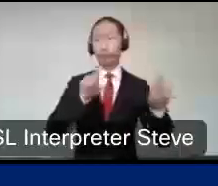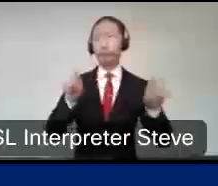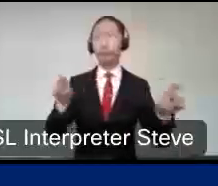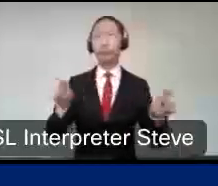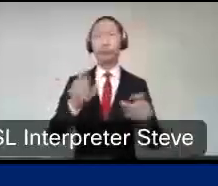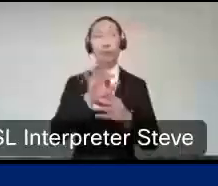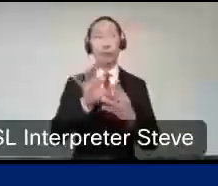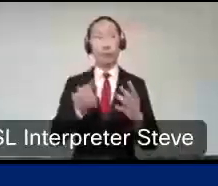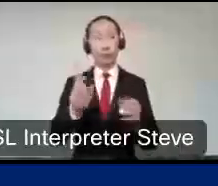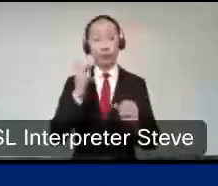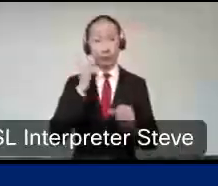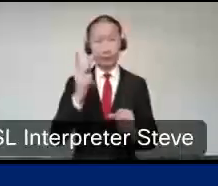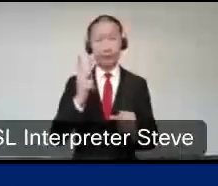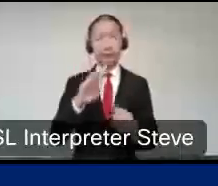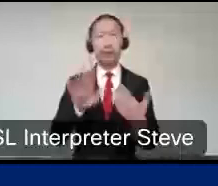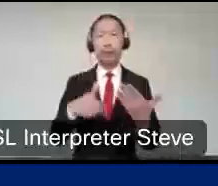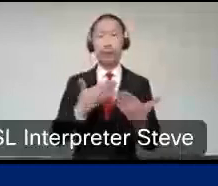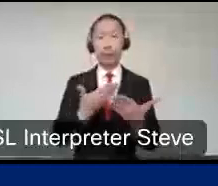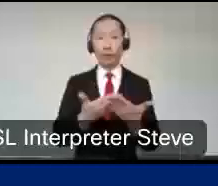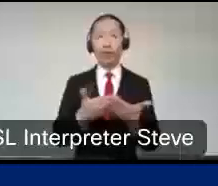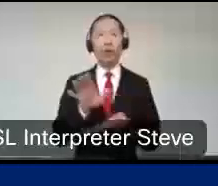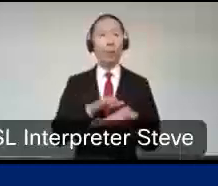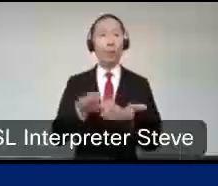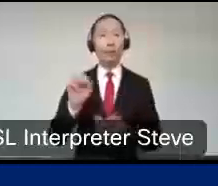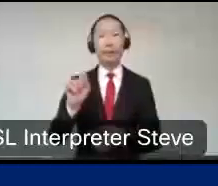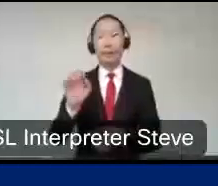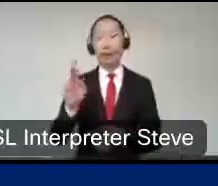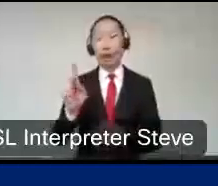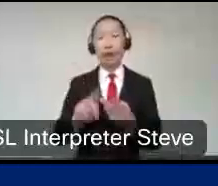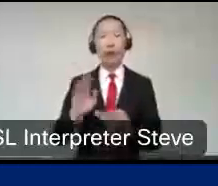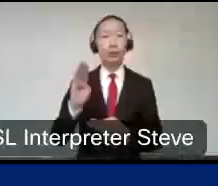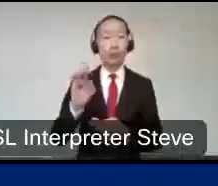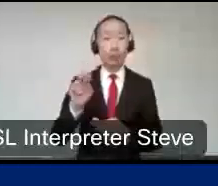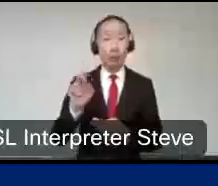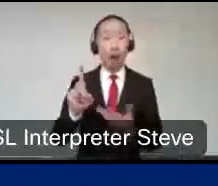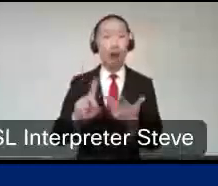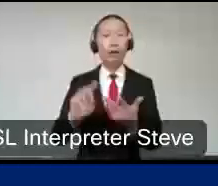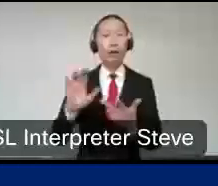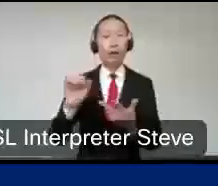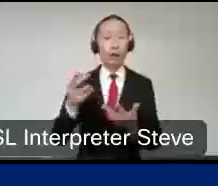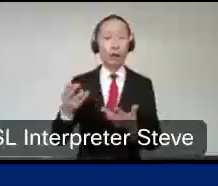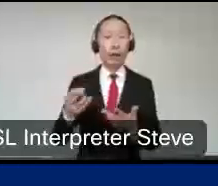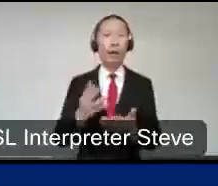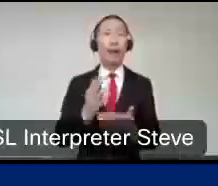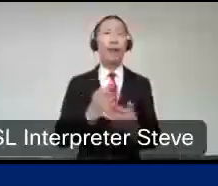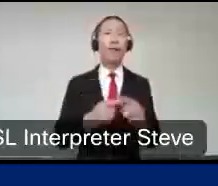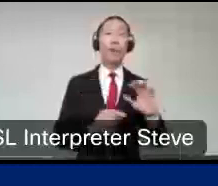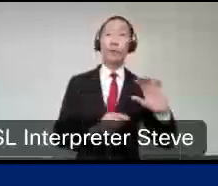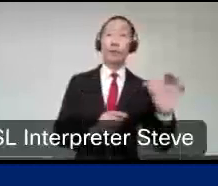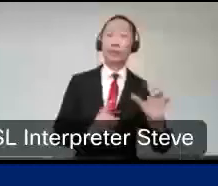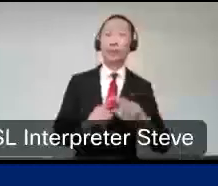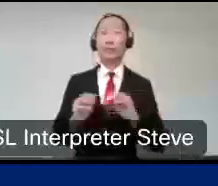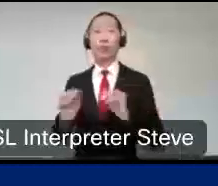this slide. They're all a mix of stocks and bonds and cash. They range from conservative to